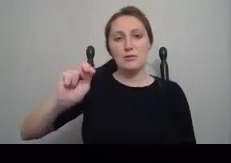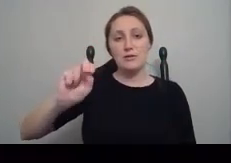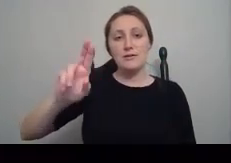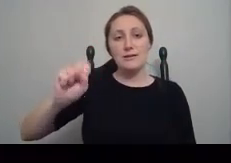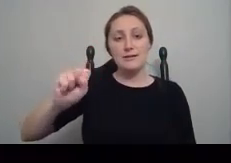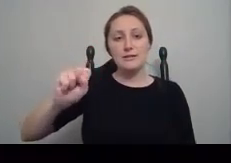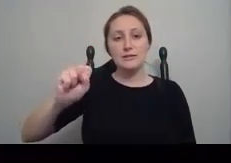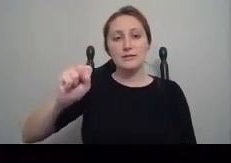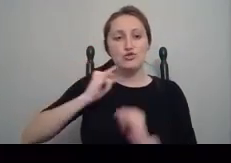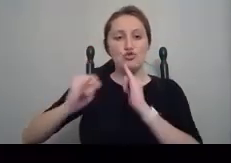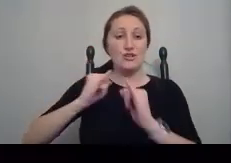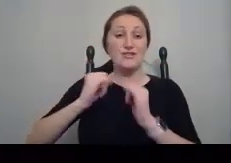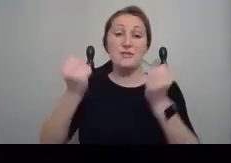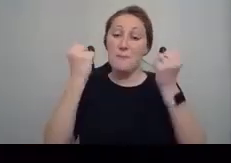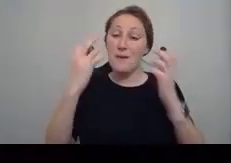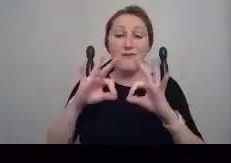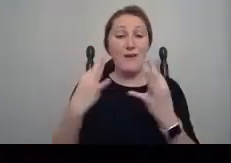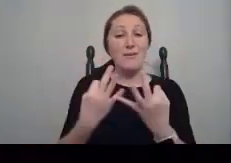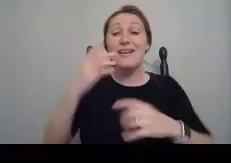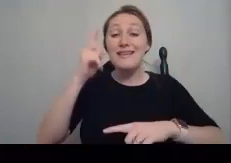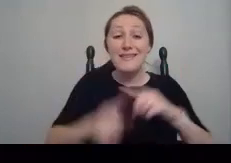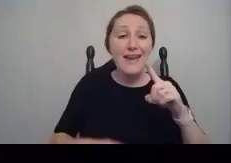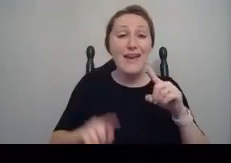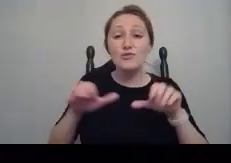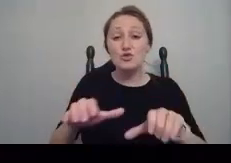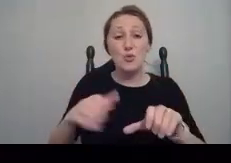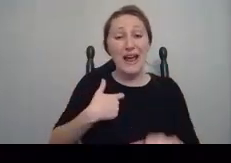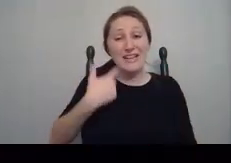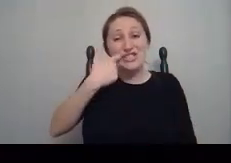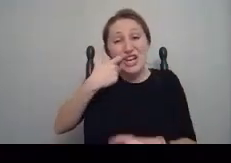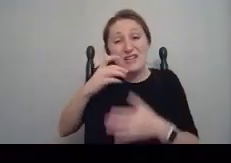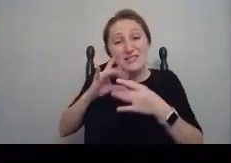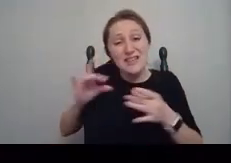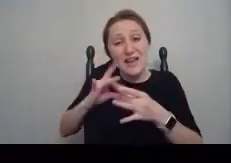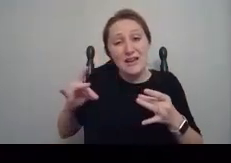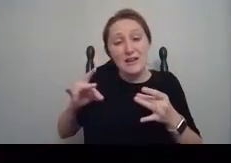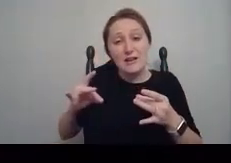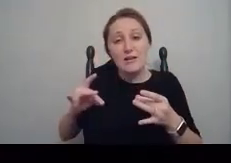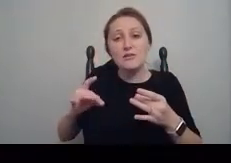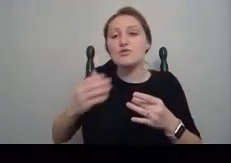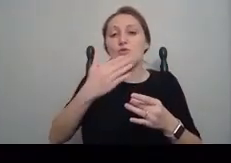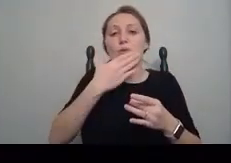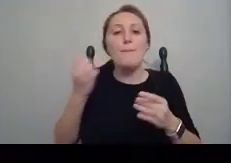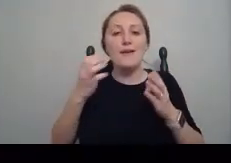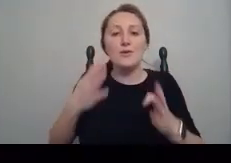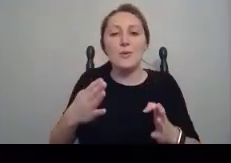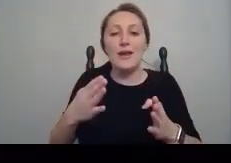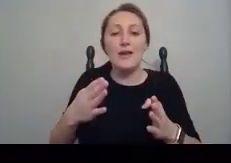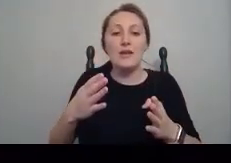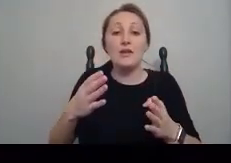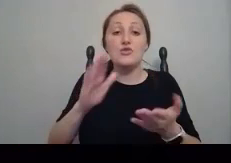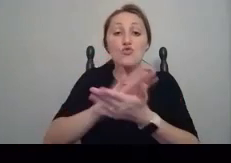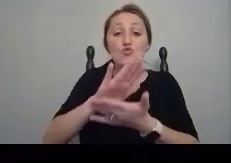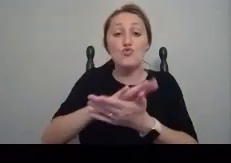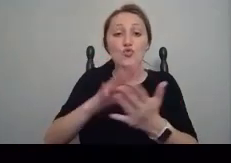said, right? I just said, like, the best suggestion for kids at school is to take our school schedule and build your home schedule around it. Well,